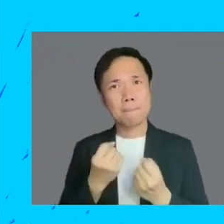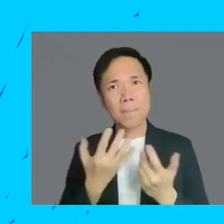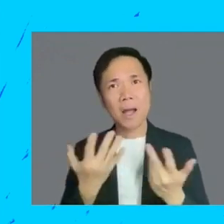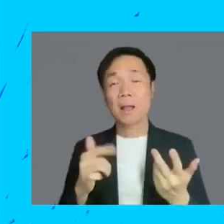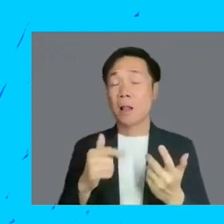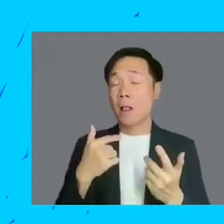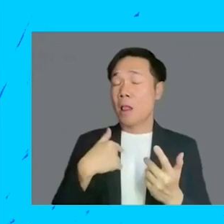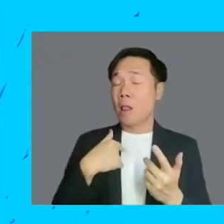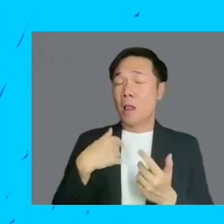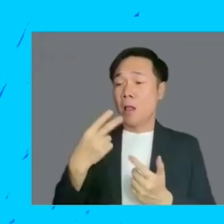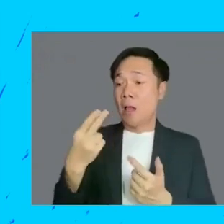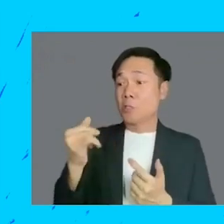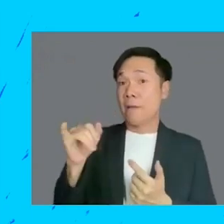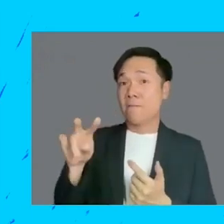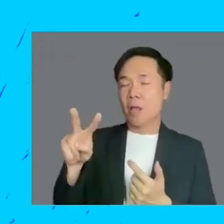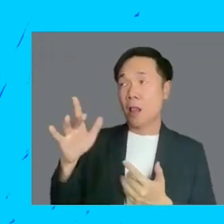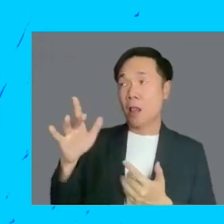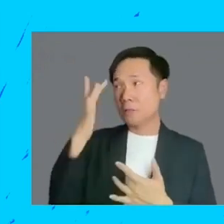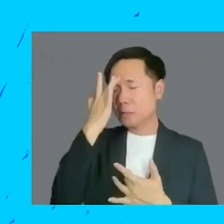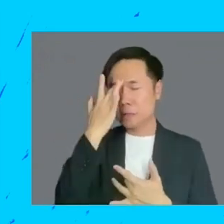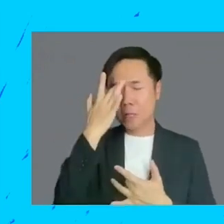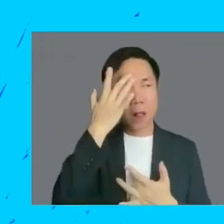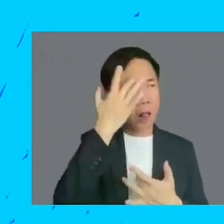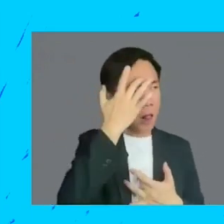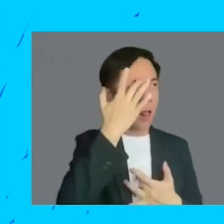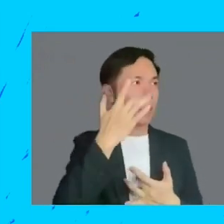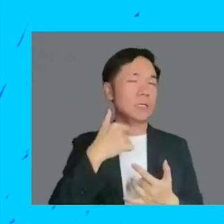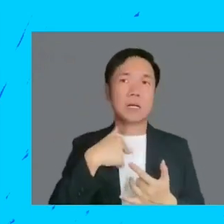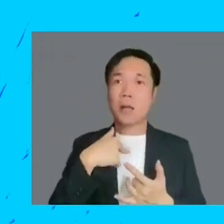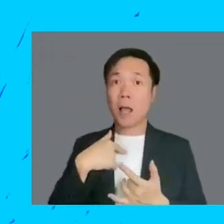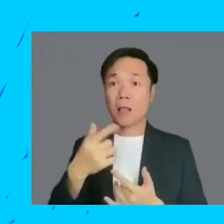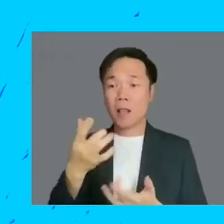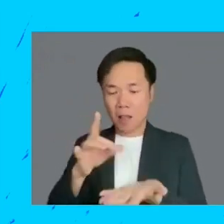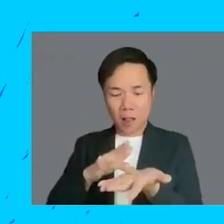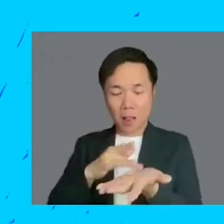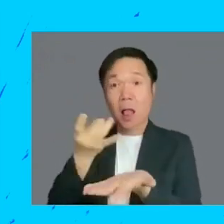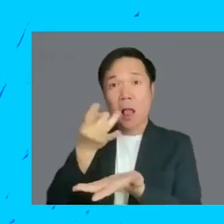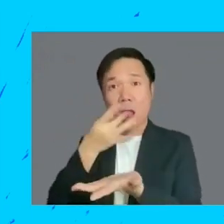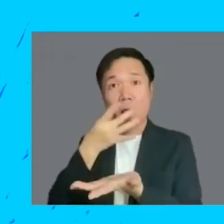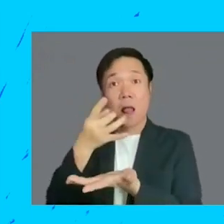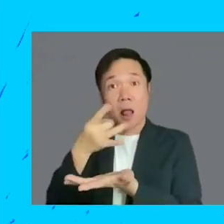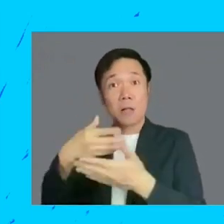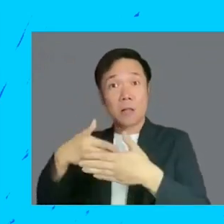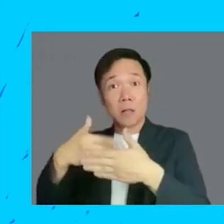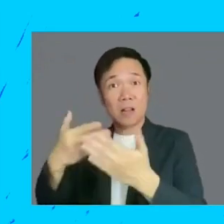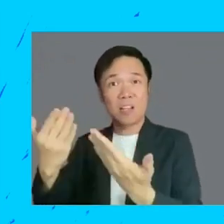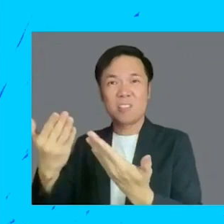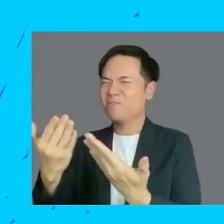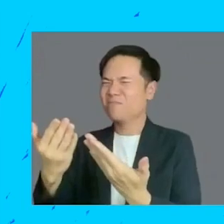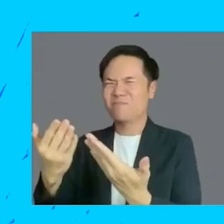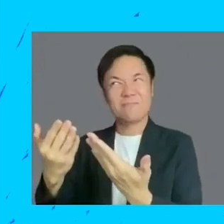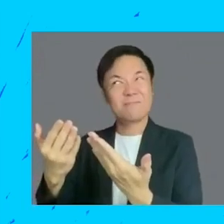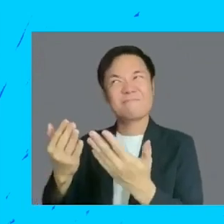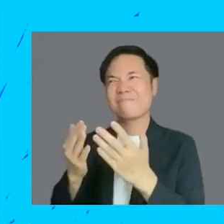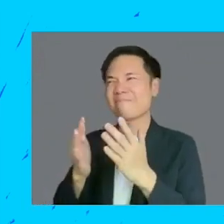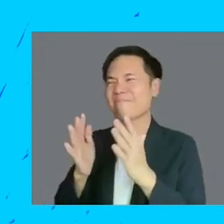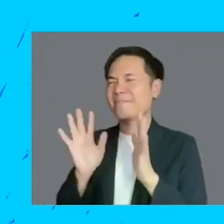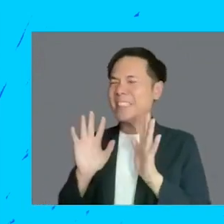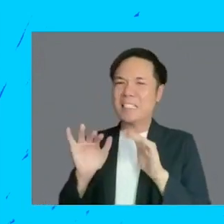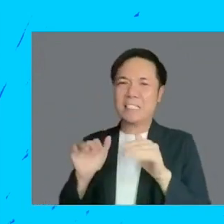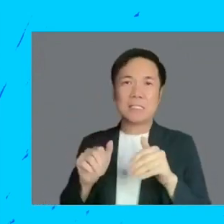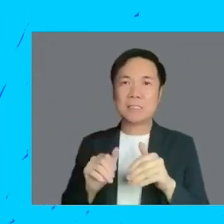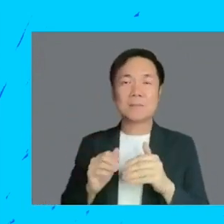HIV infection and adherence to treatment among people living with HIV and AIDS. For example, the DREAMS